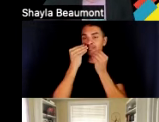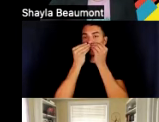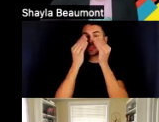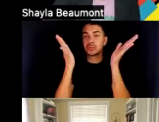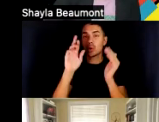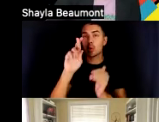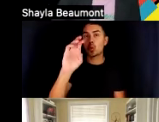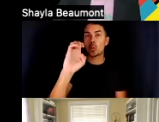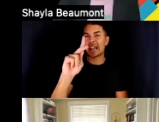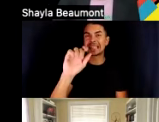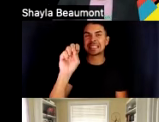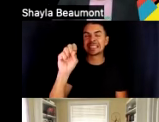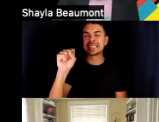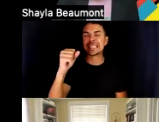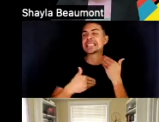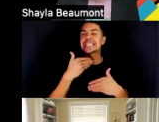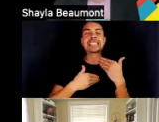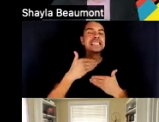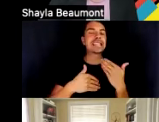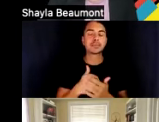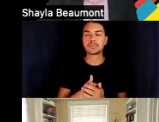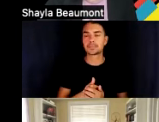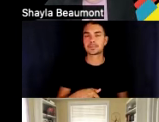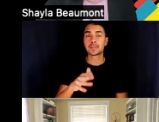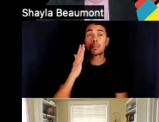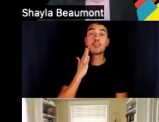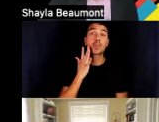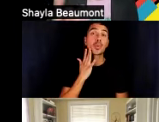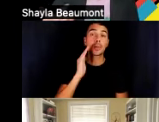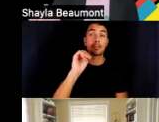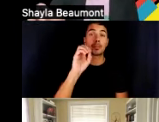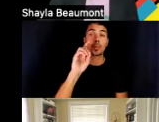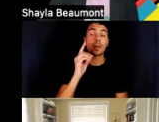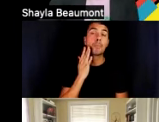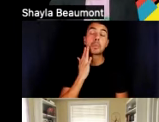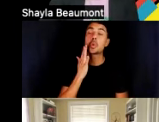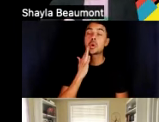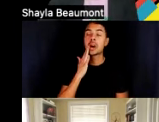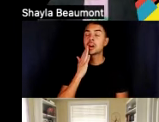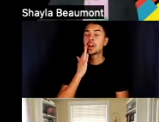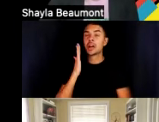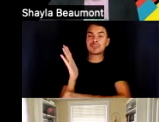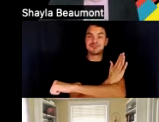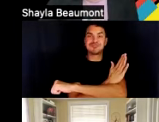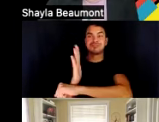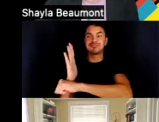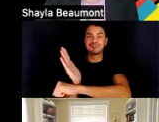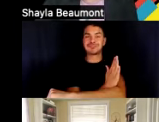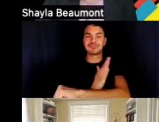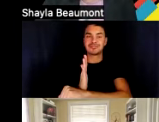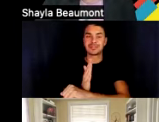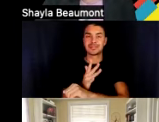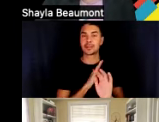wouldn't, dramatic changes in mood. Maybe you just cannot be around them. They're just on edge.